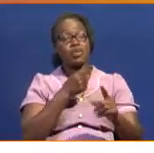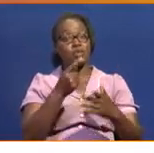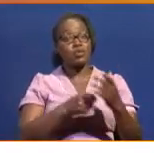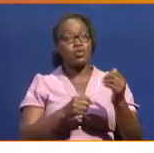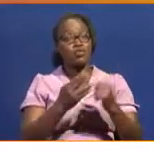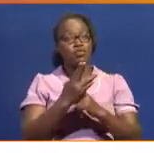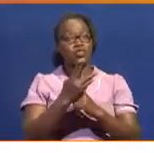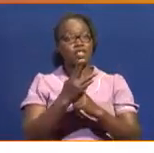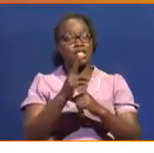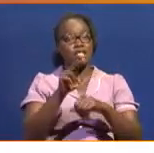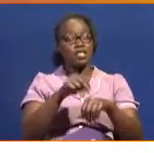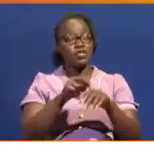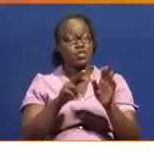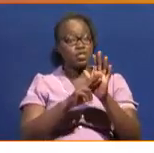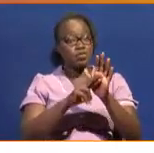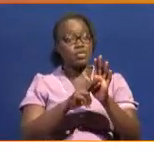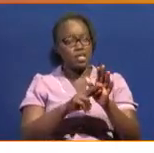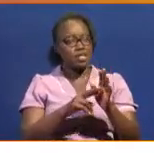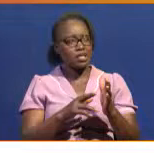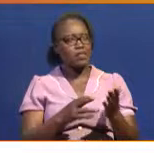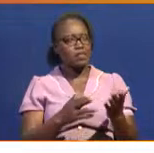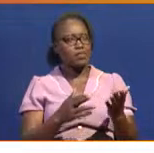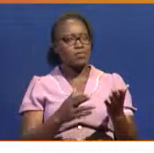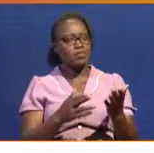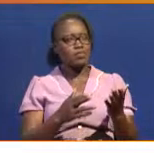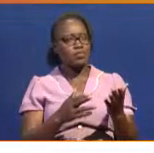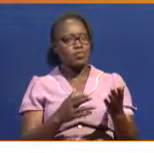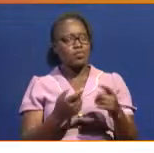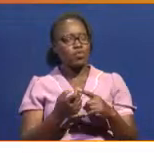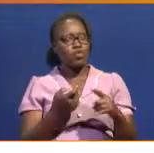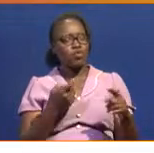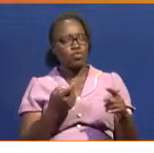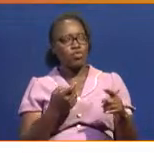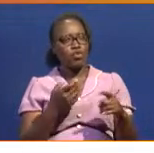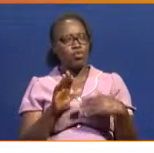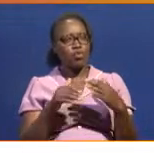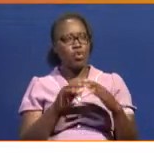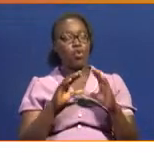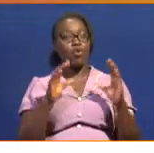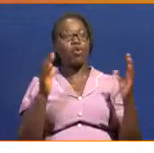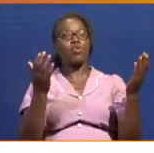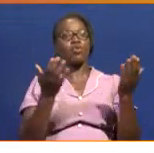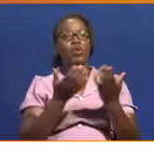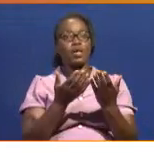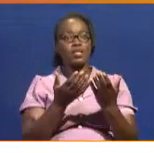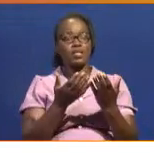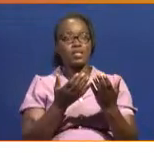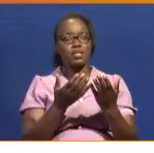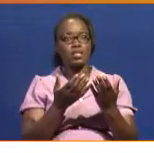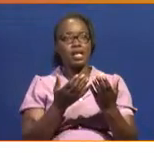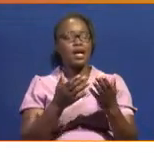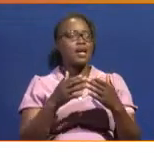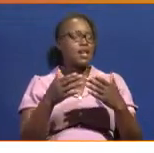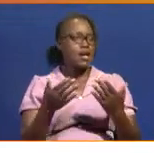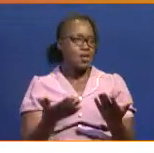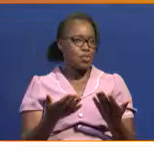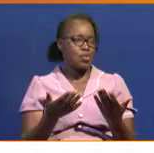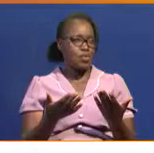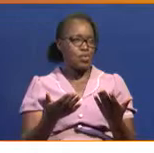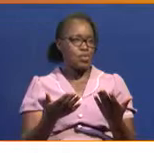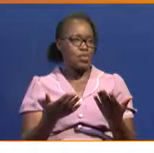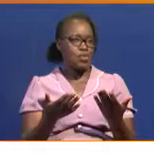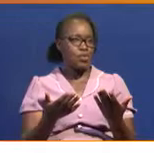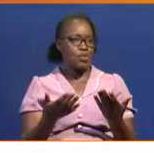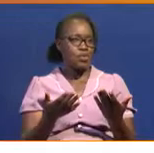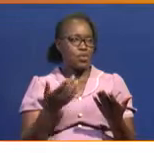14 nations represented, at least from all around the world, and how